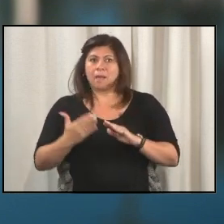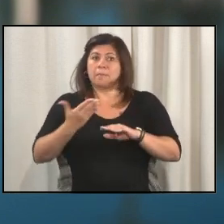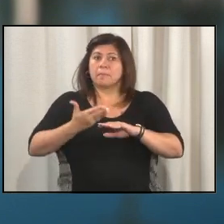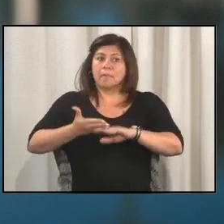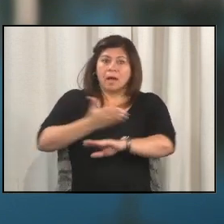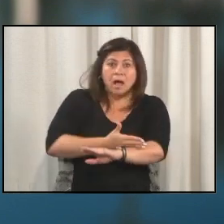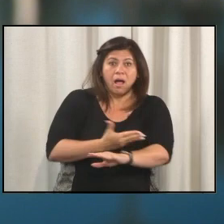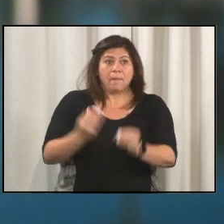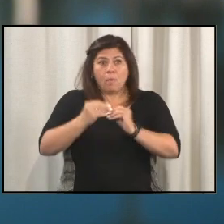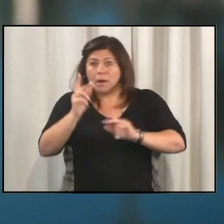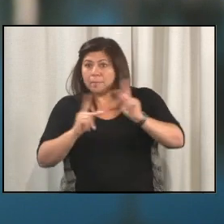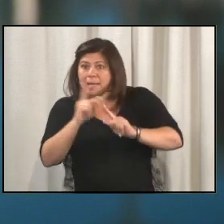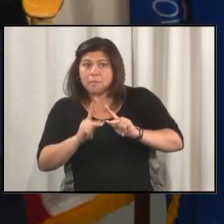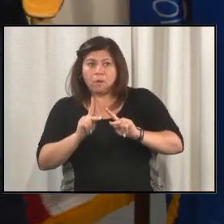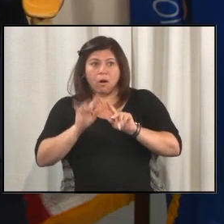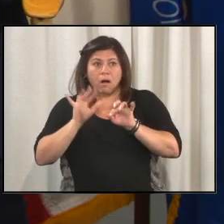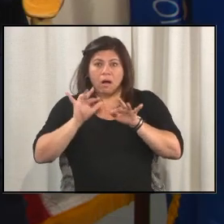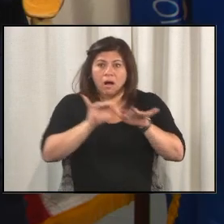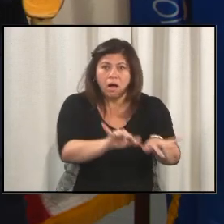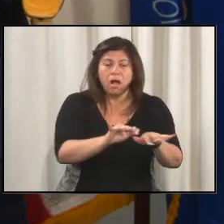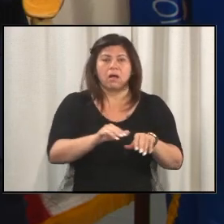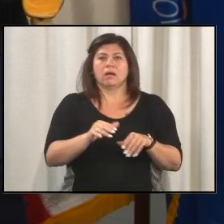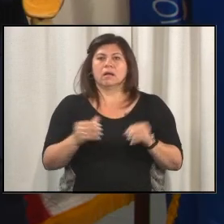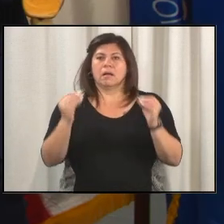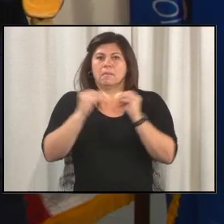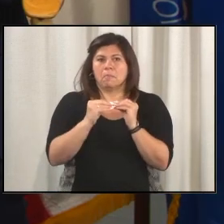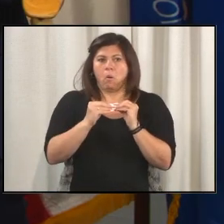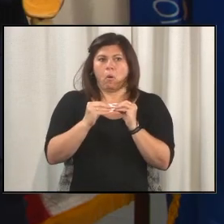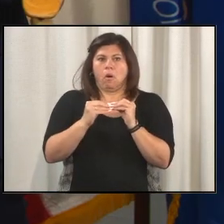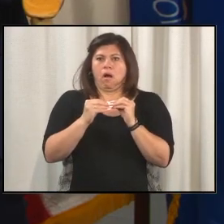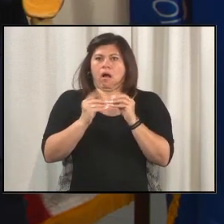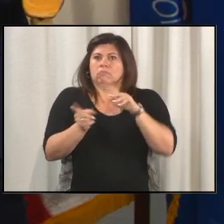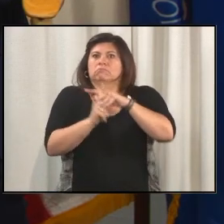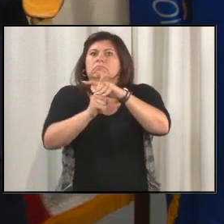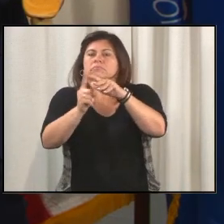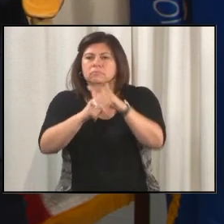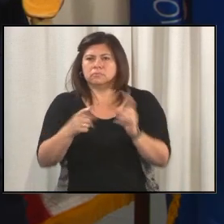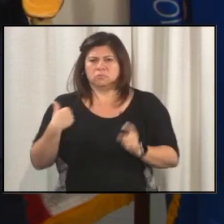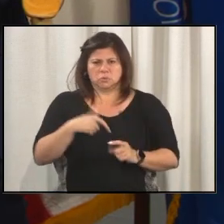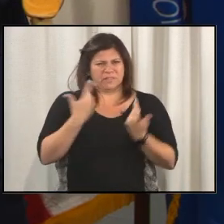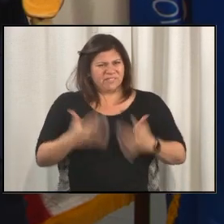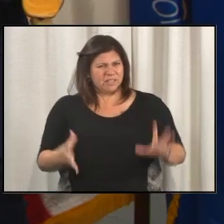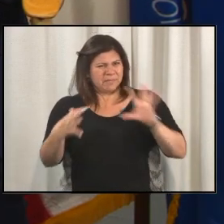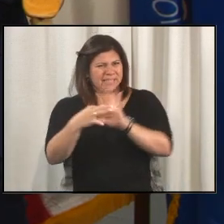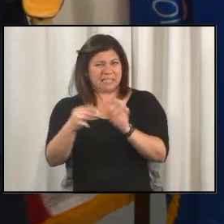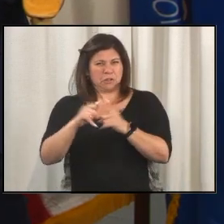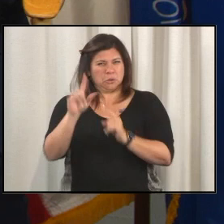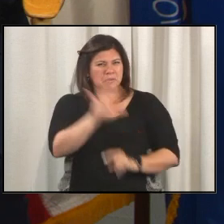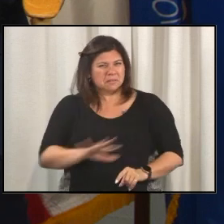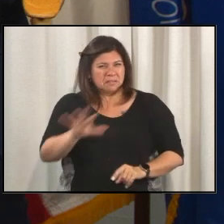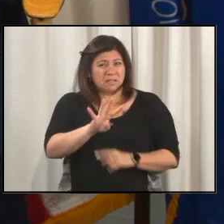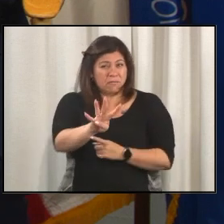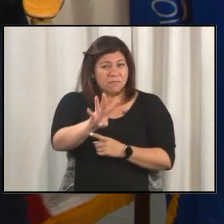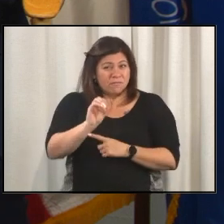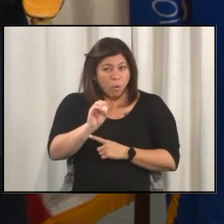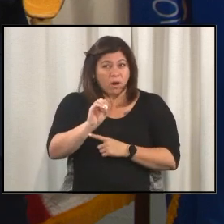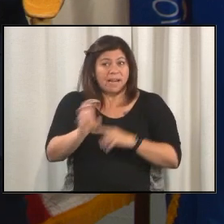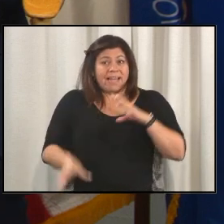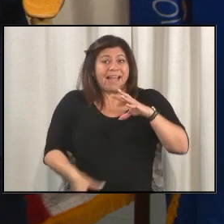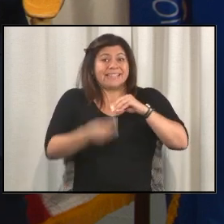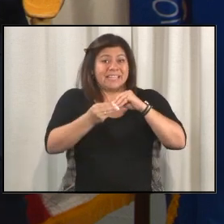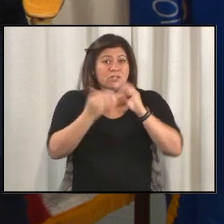attended, with better outcomes. As a result, we have been connected to probably approximately 40 additional